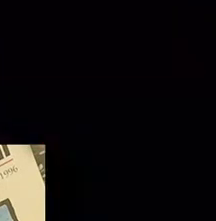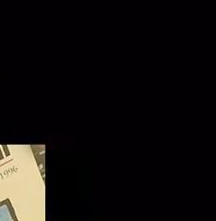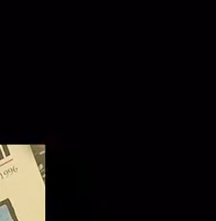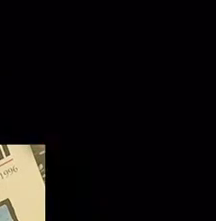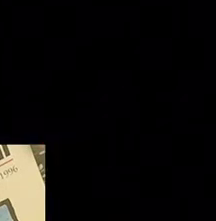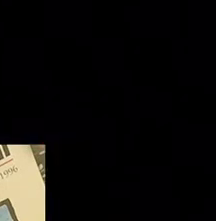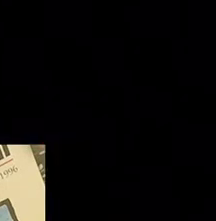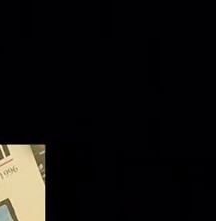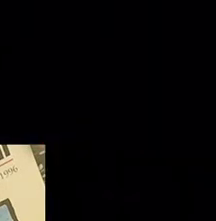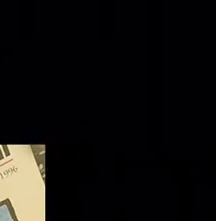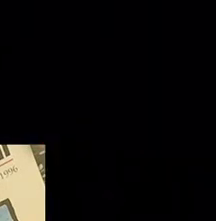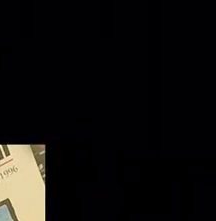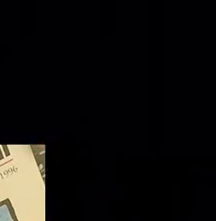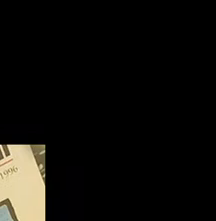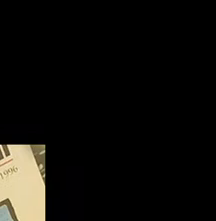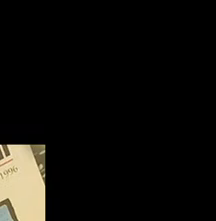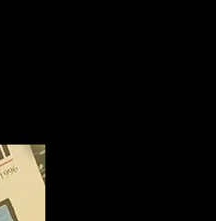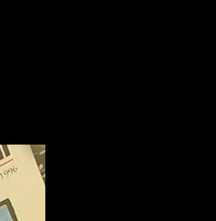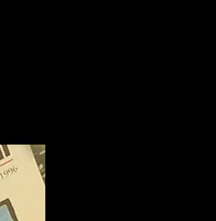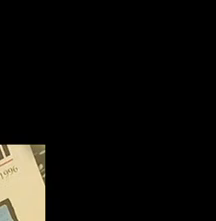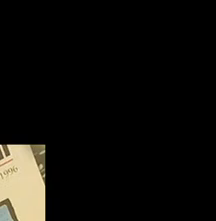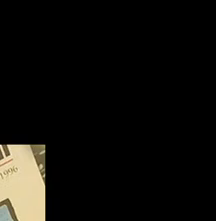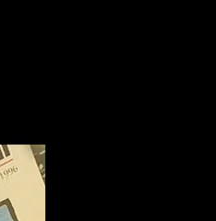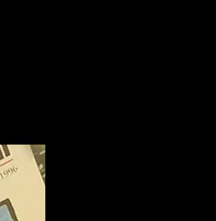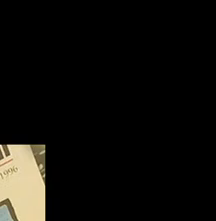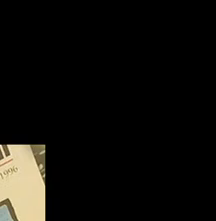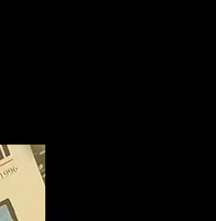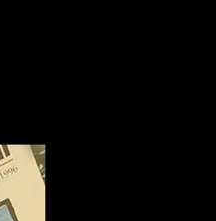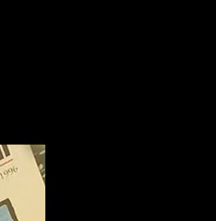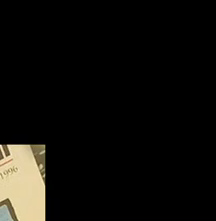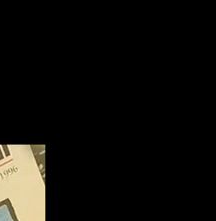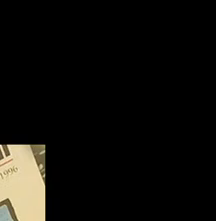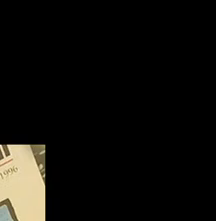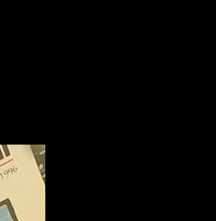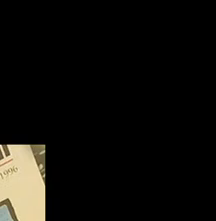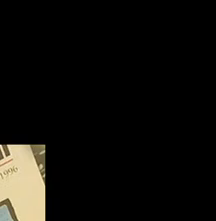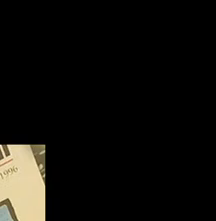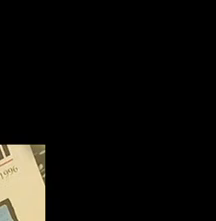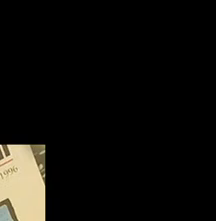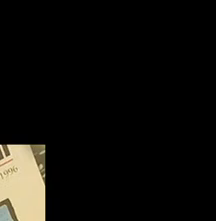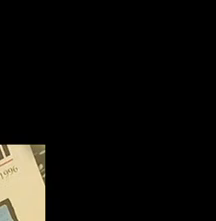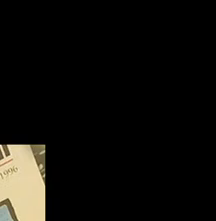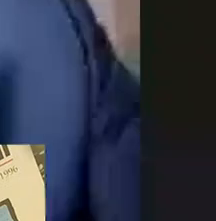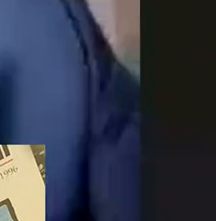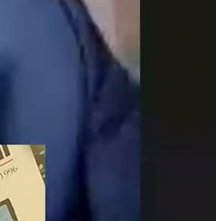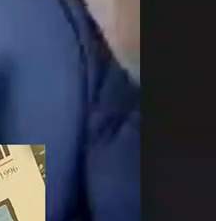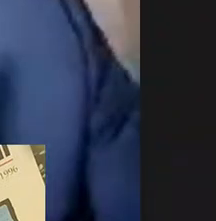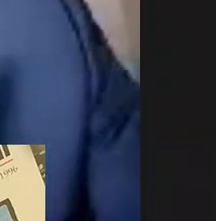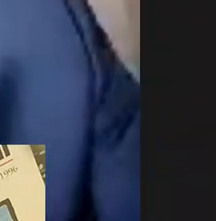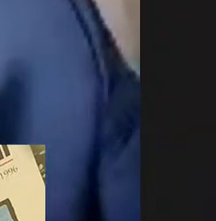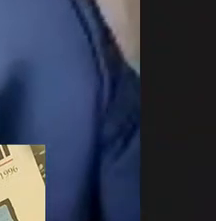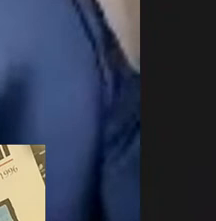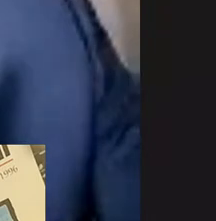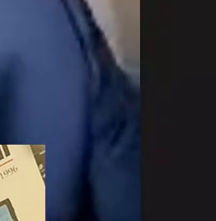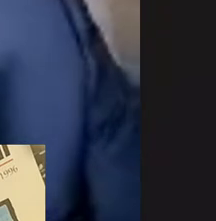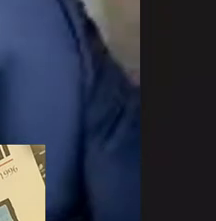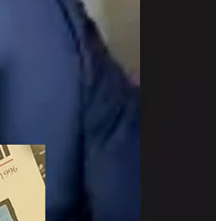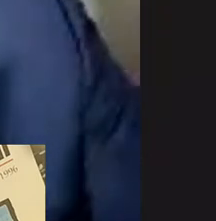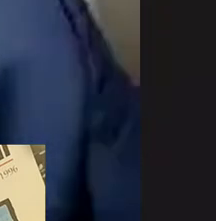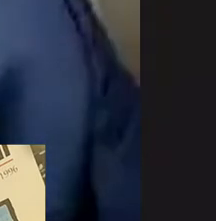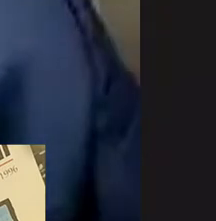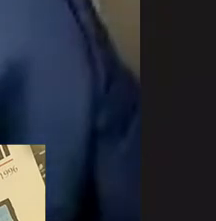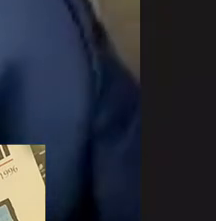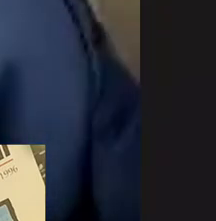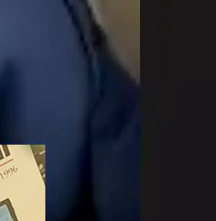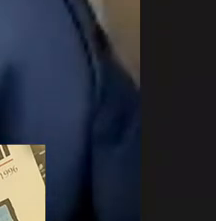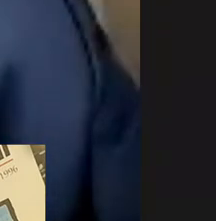thank you very much we'll be lying if we say that we know what will happen to our country when it comes to